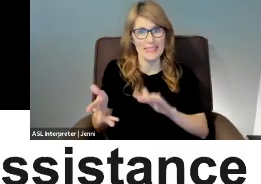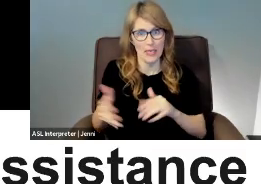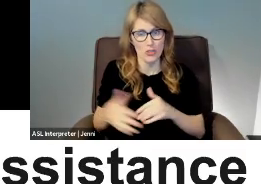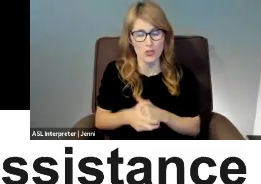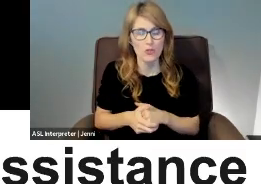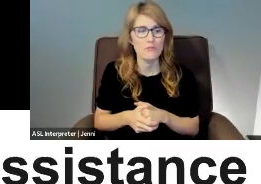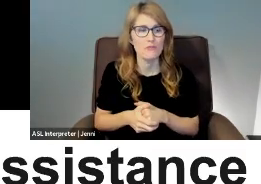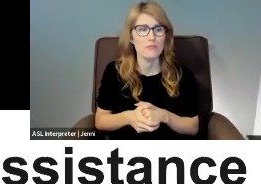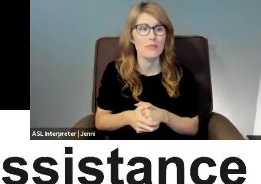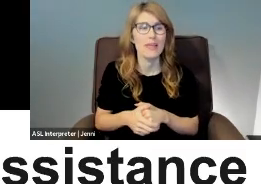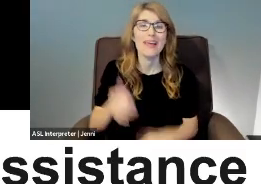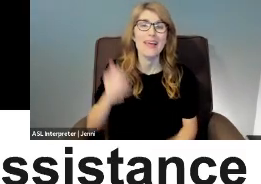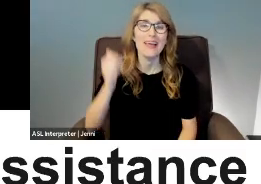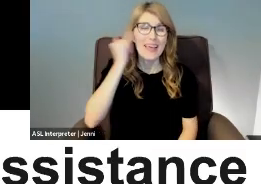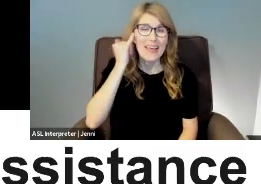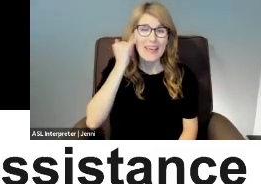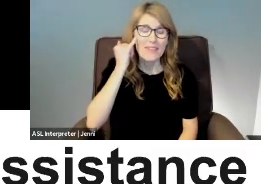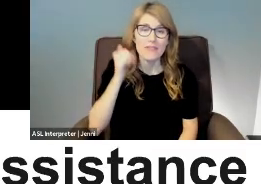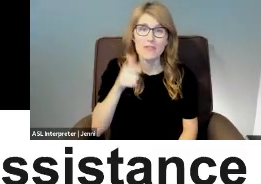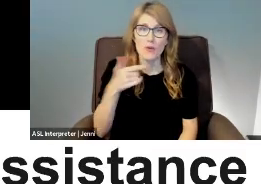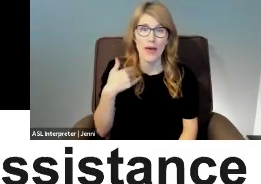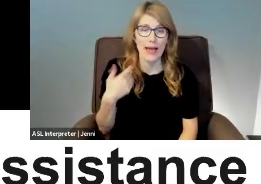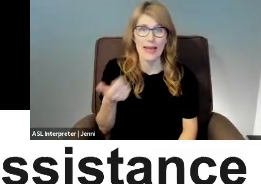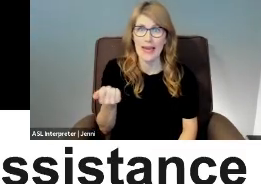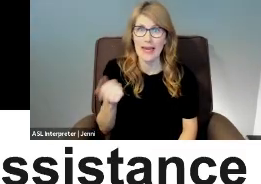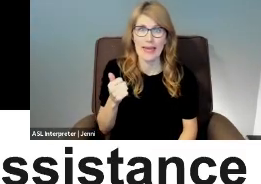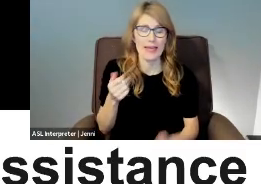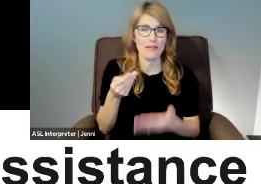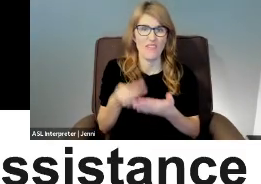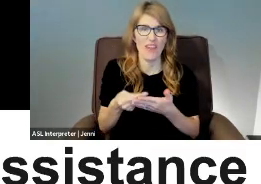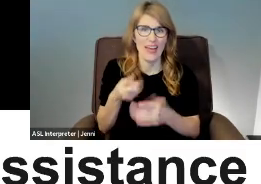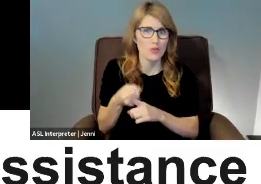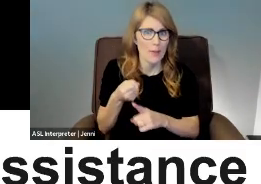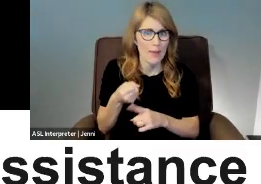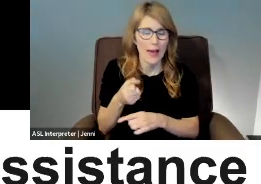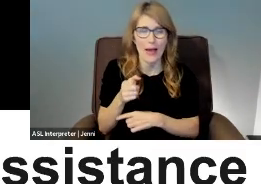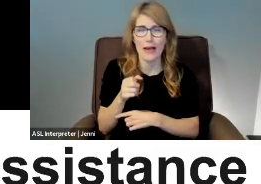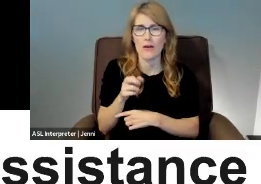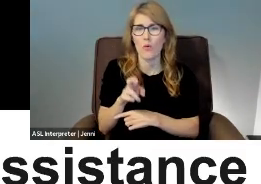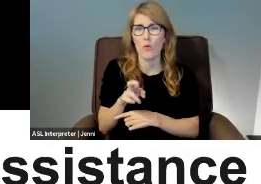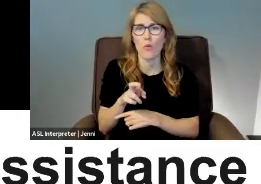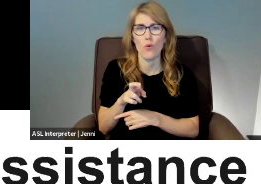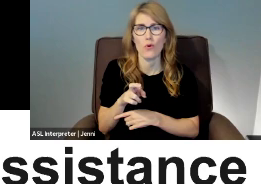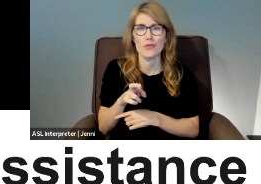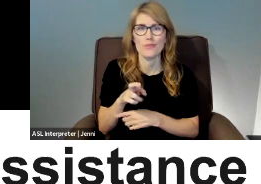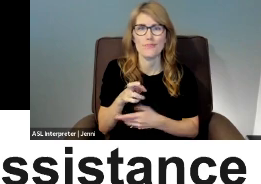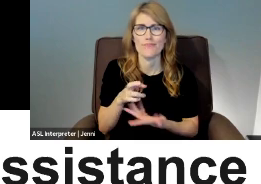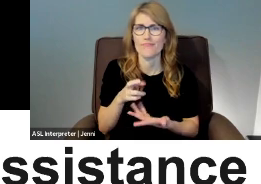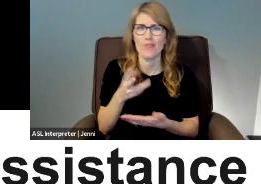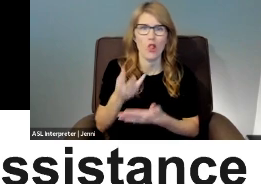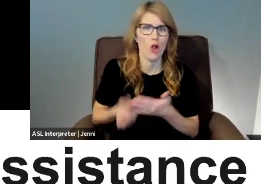and if you had any financial impact, any loss of